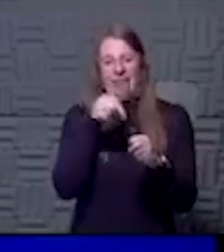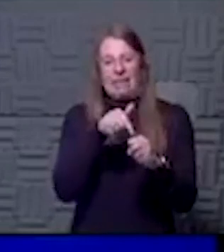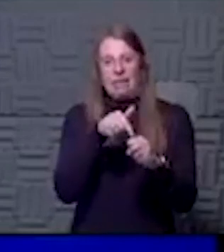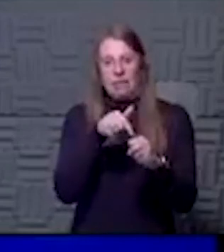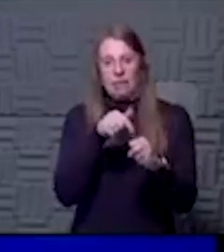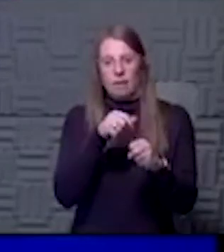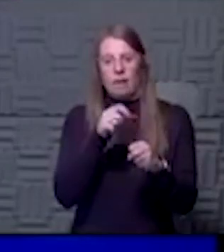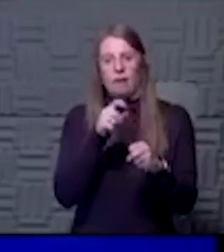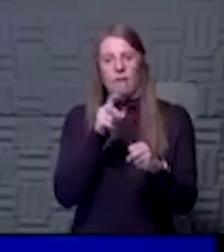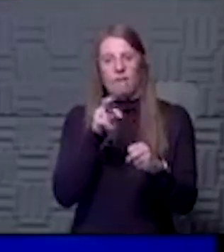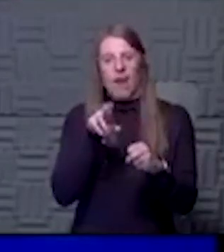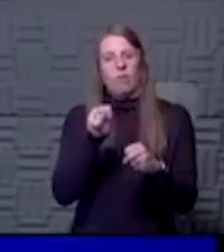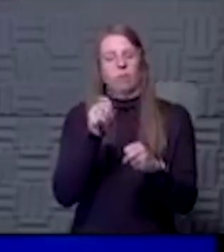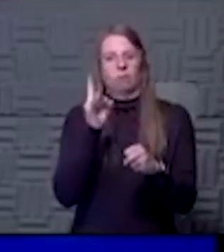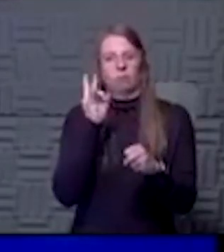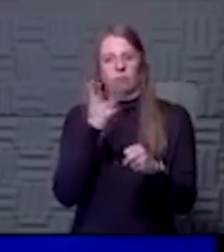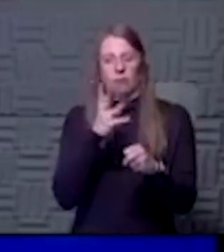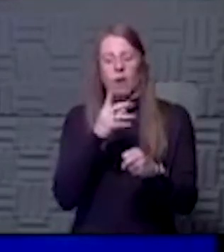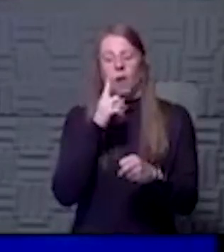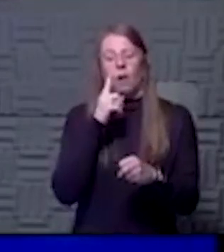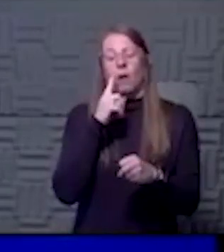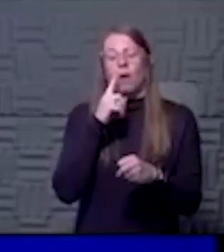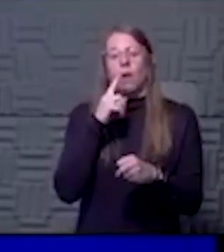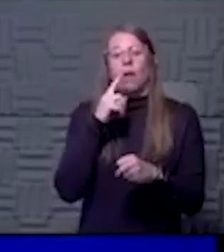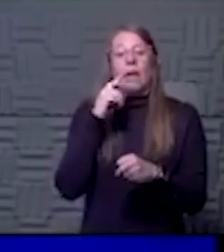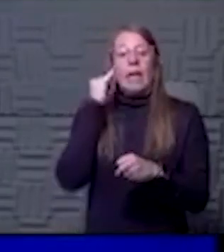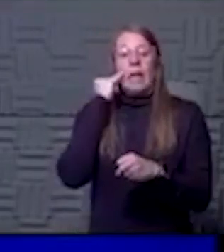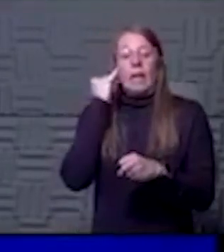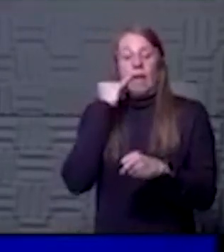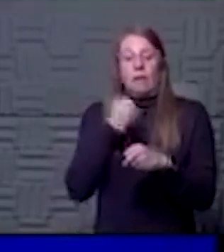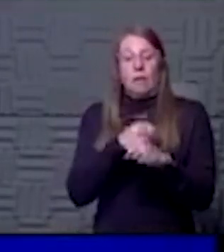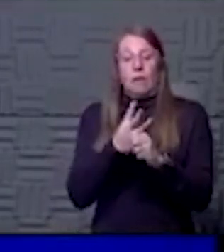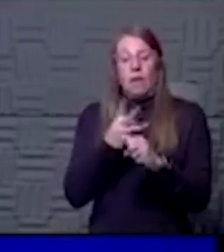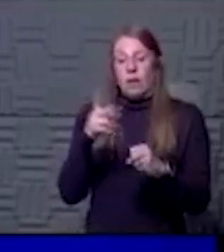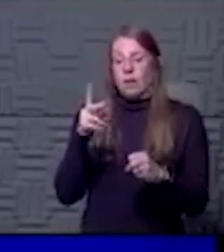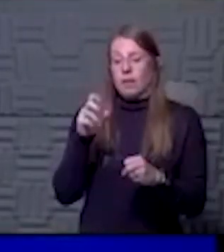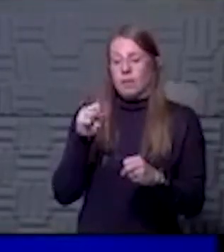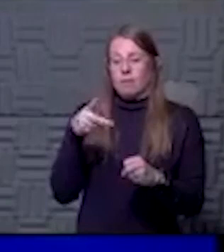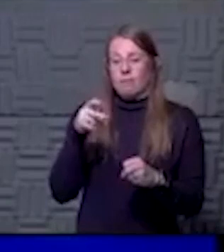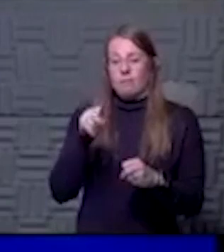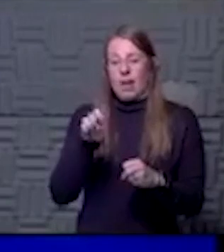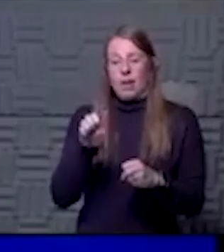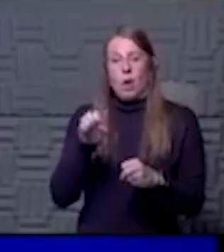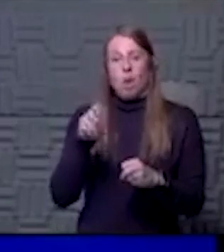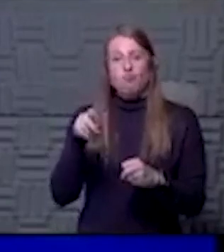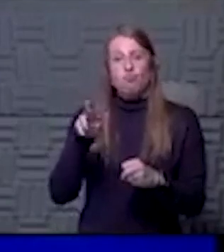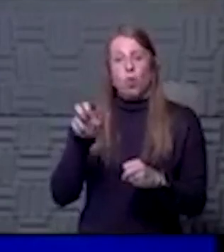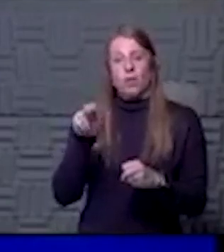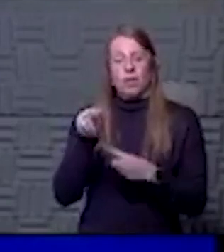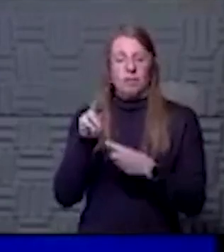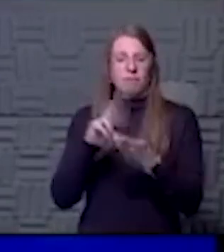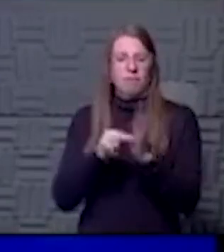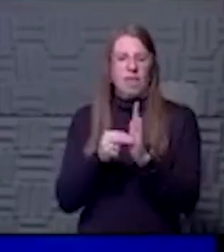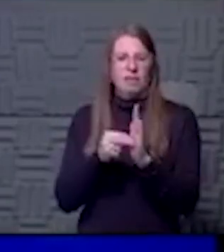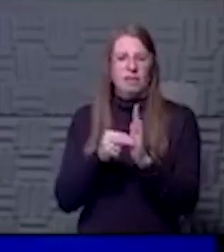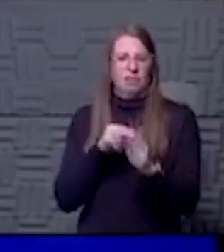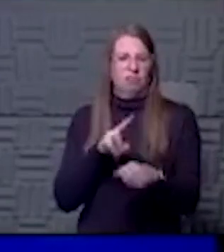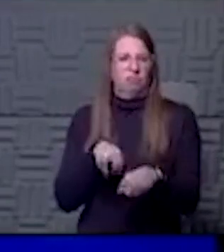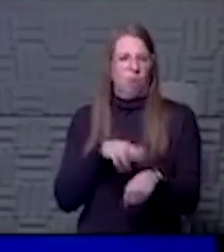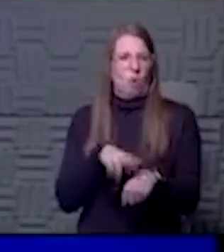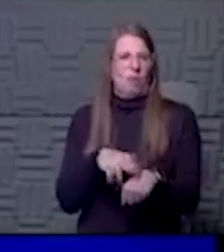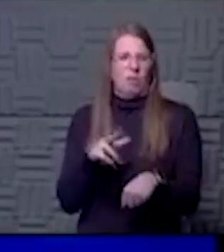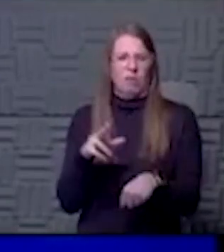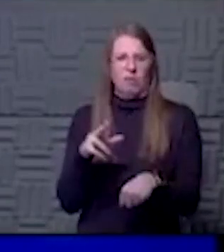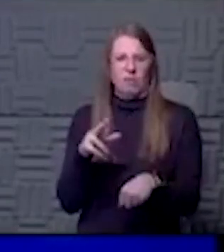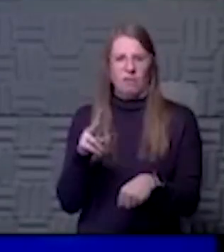And so as a result, if this coronavirus loses a spike protein and isn't so bad anymore, then it's just regular coronavirus and we don't